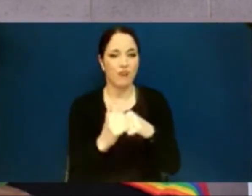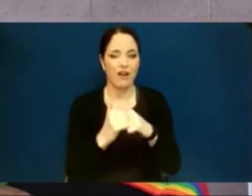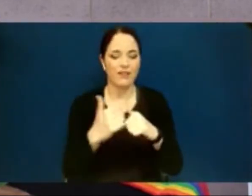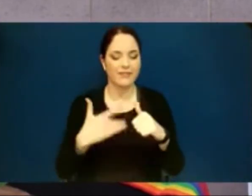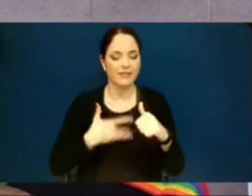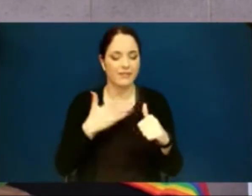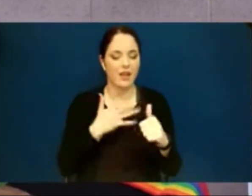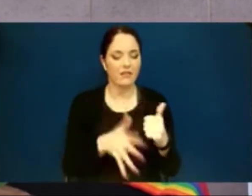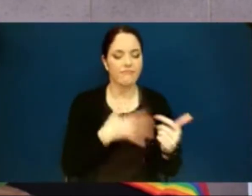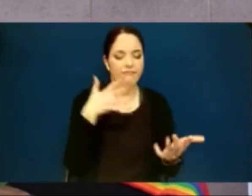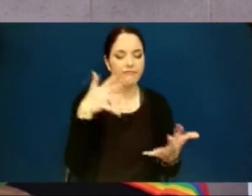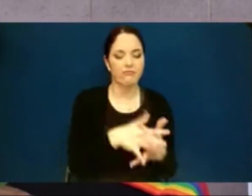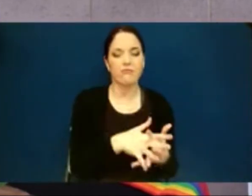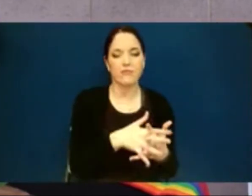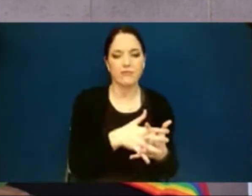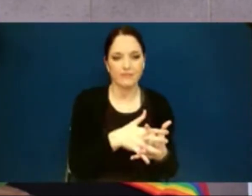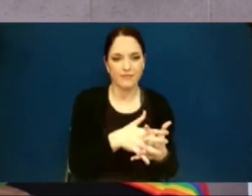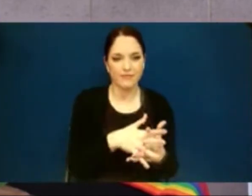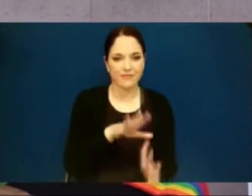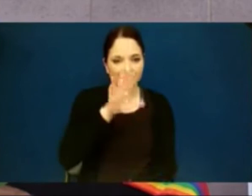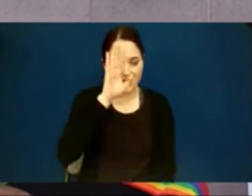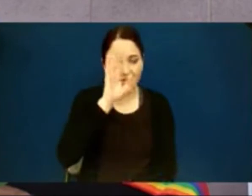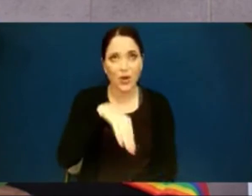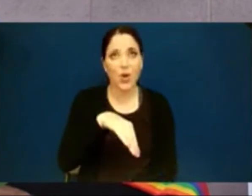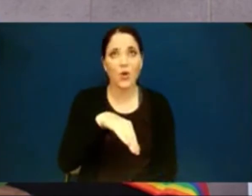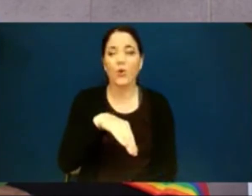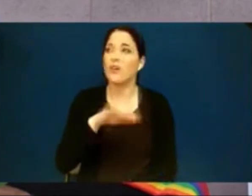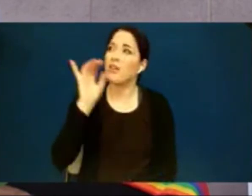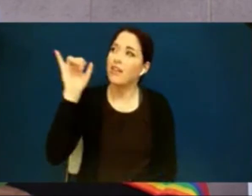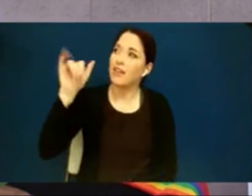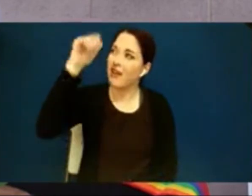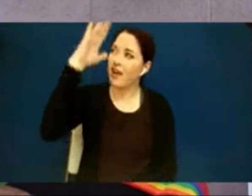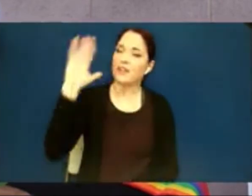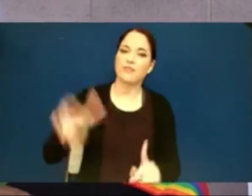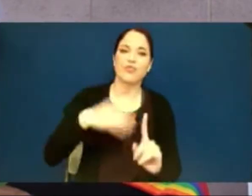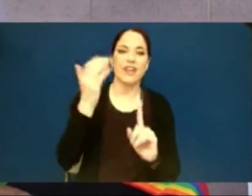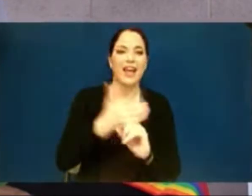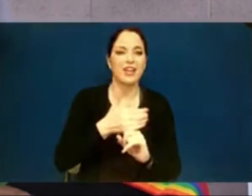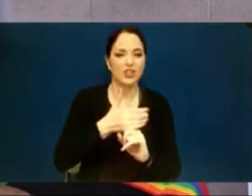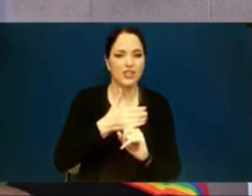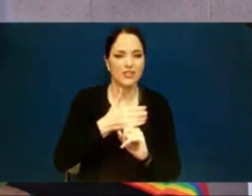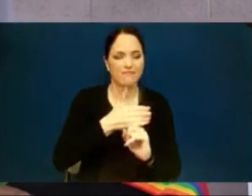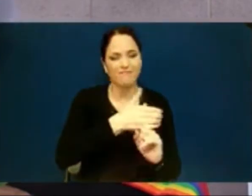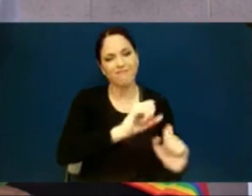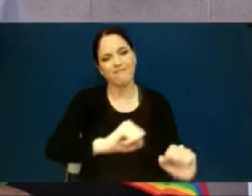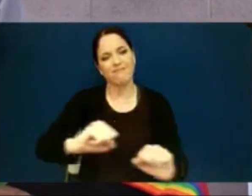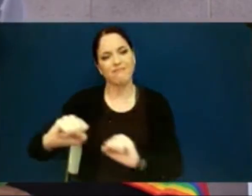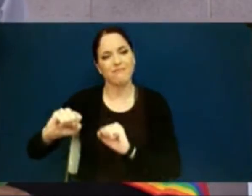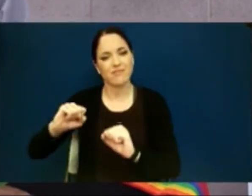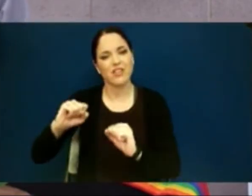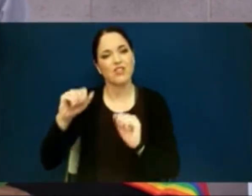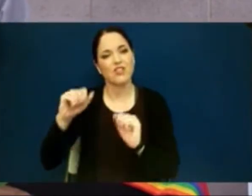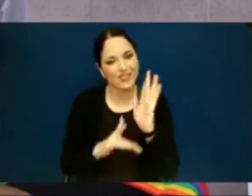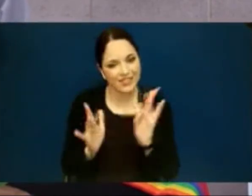sheltering wings around us. Jesus is our